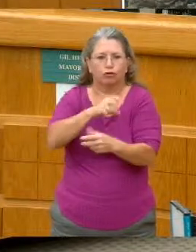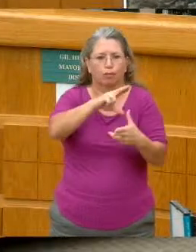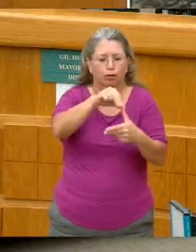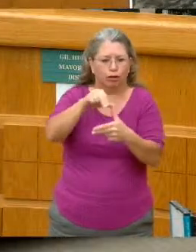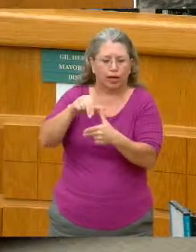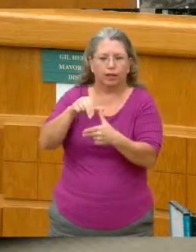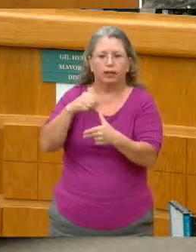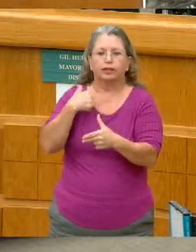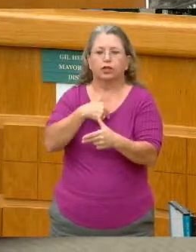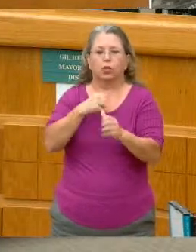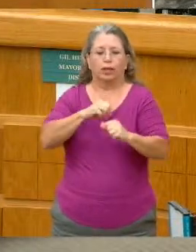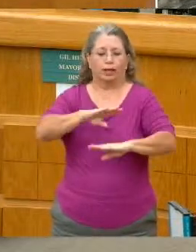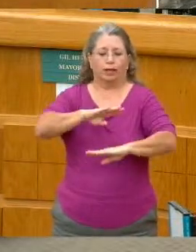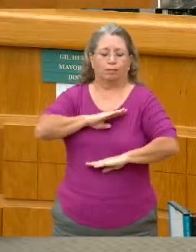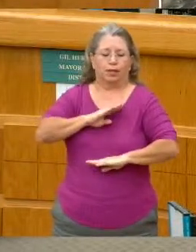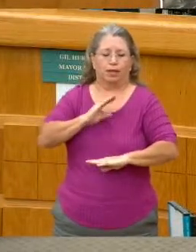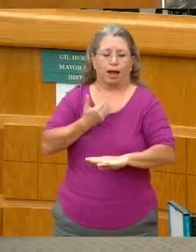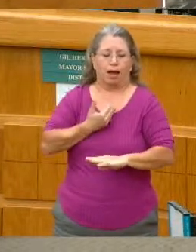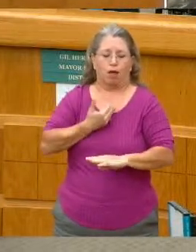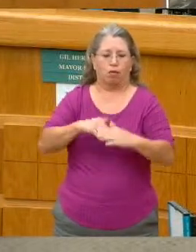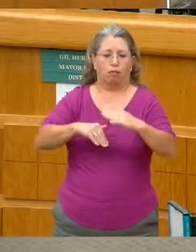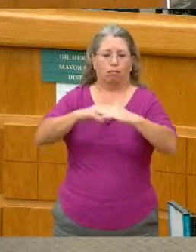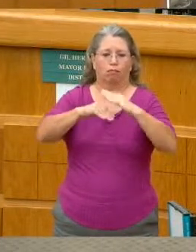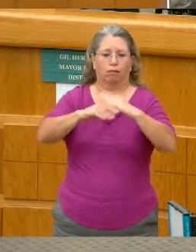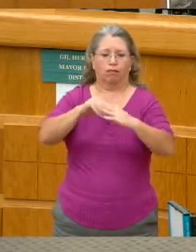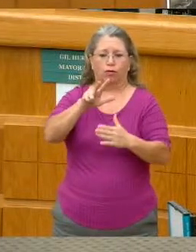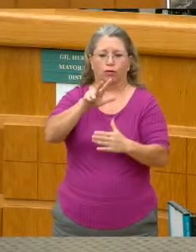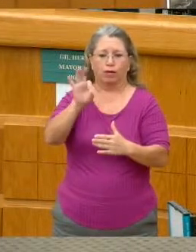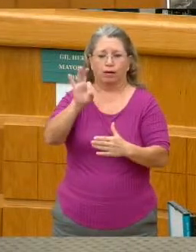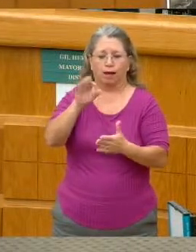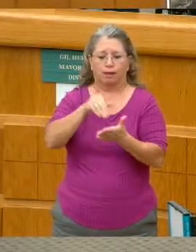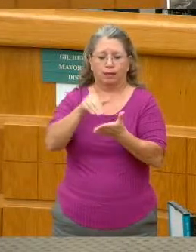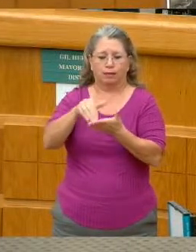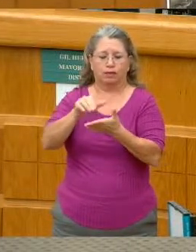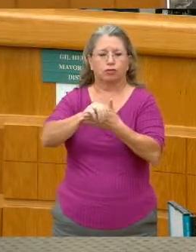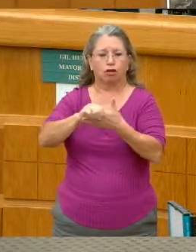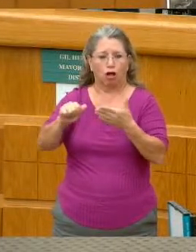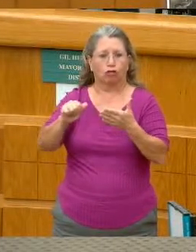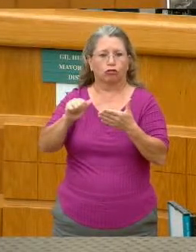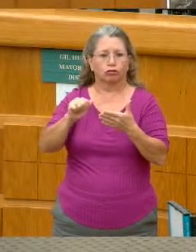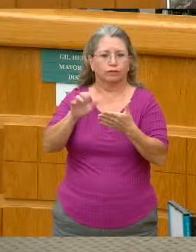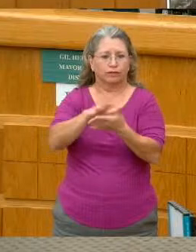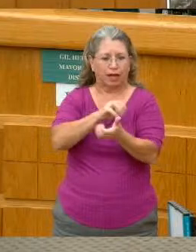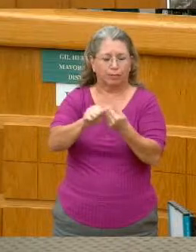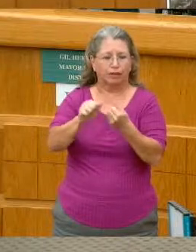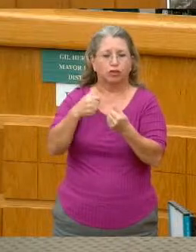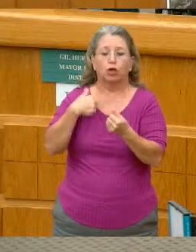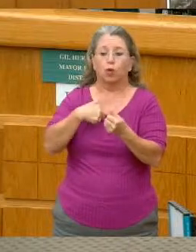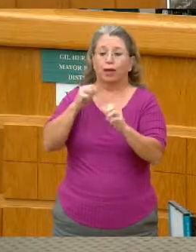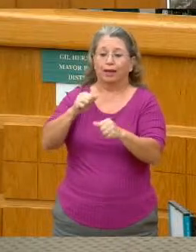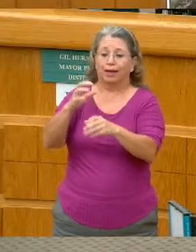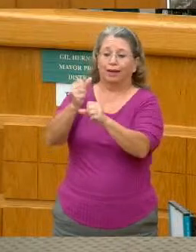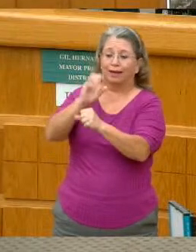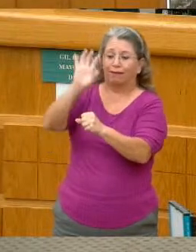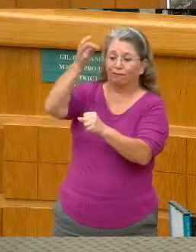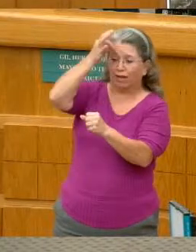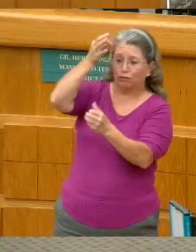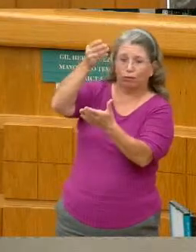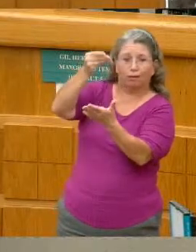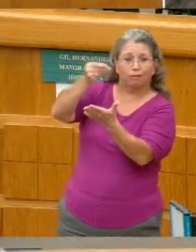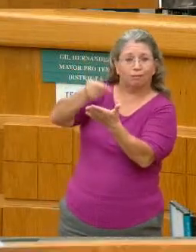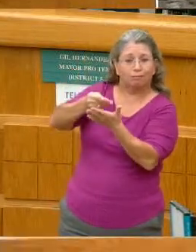of $39 million worth of damage so that we would be eligible for public assistance. Without that public